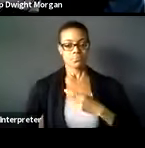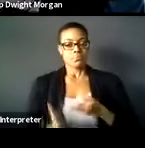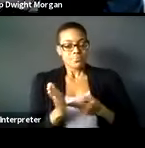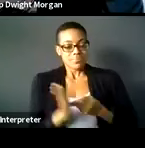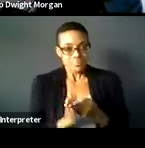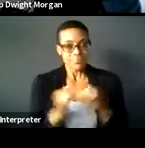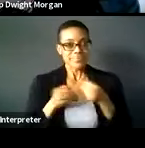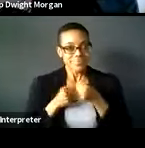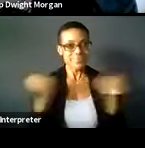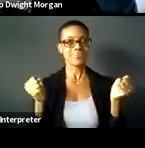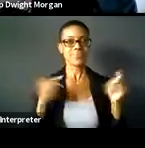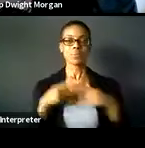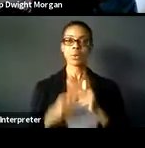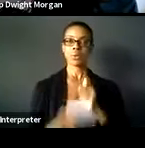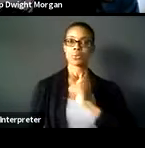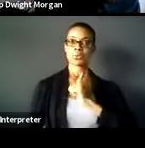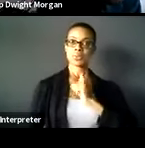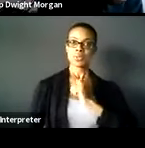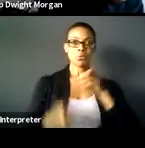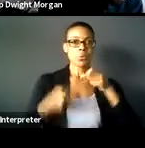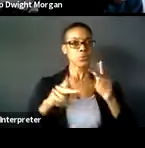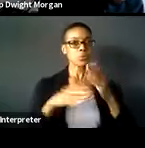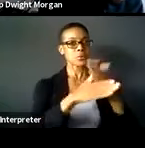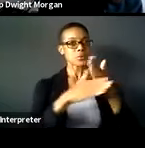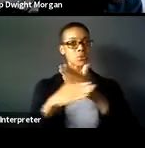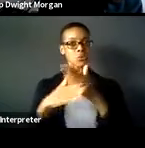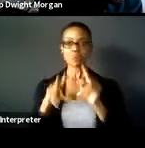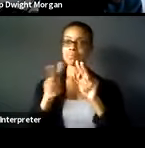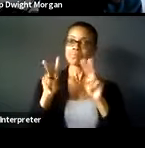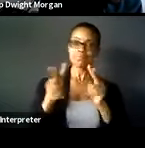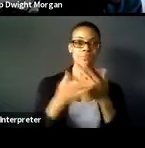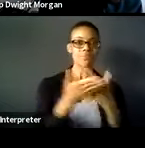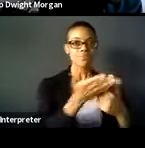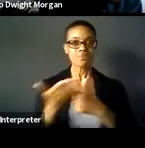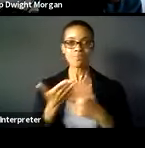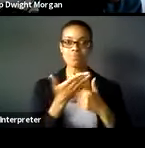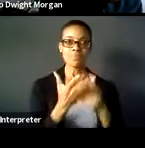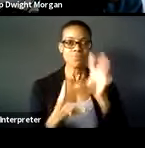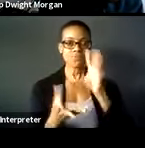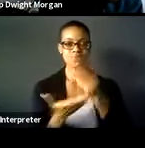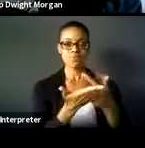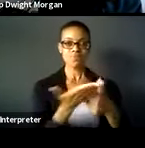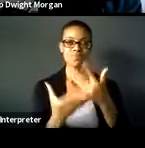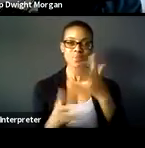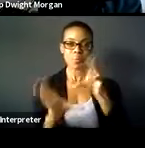and an opportunity to share. So I look forward to the discussion and being a part of it. Thank you.